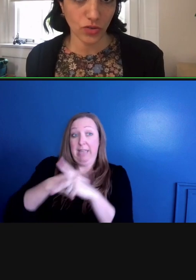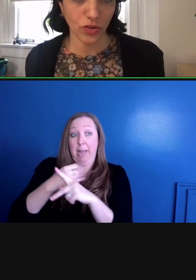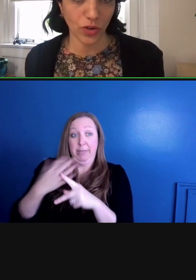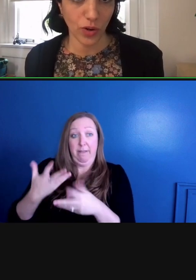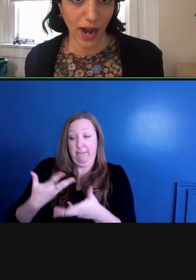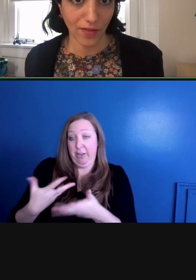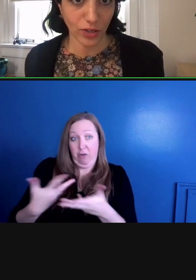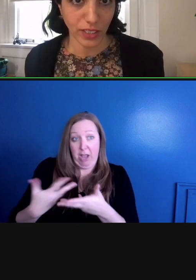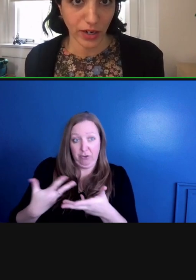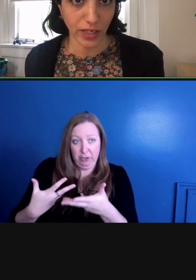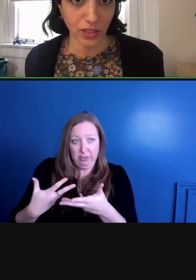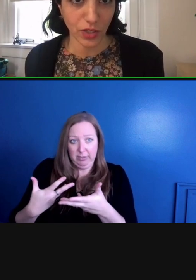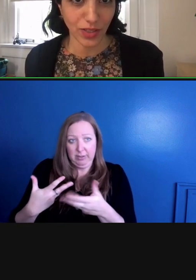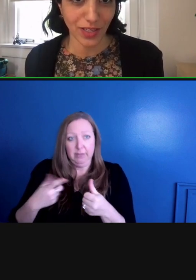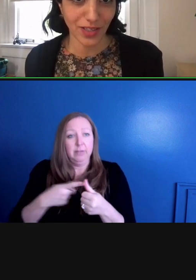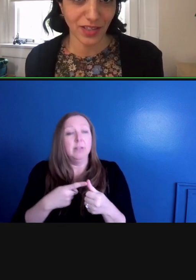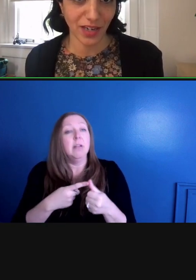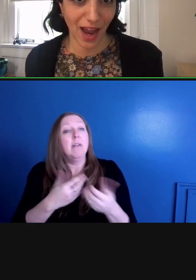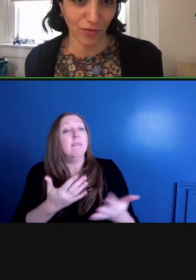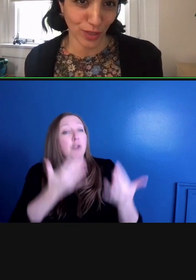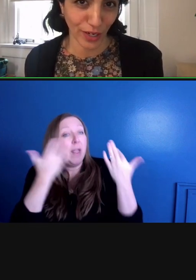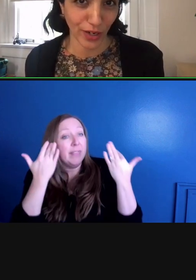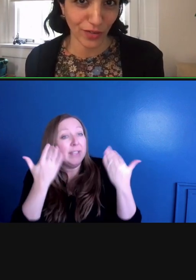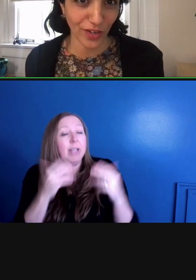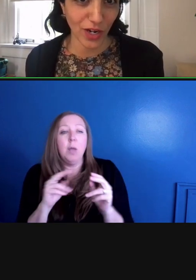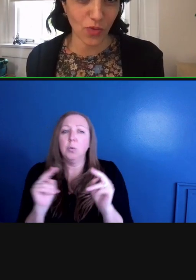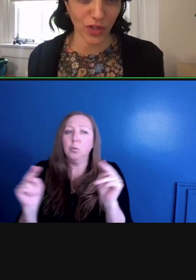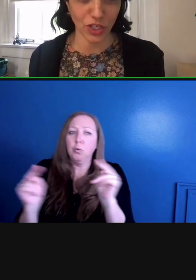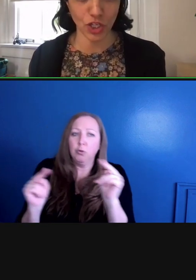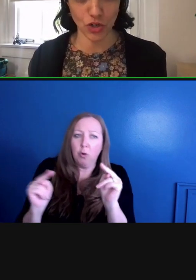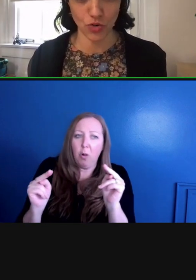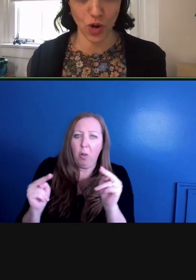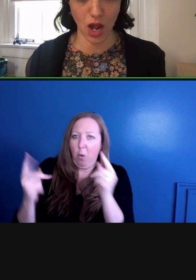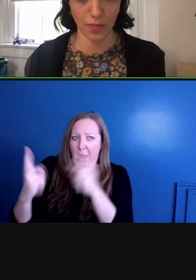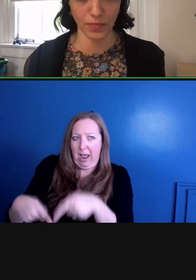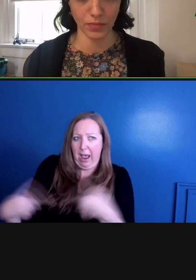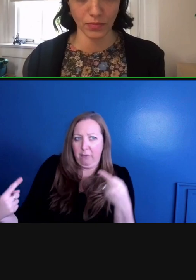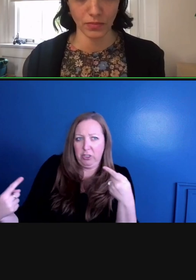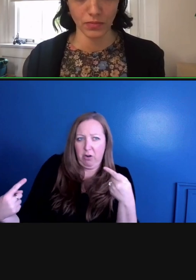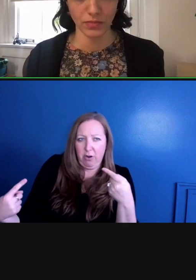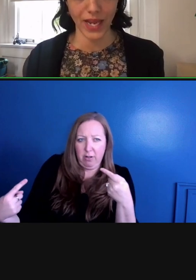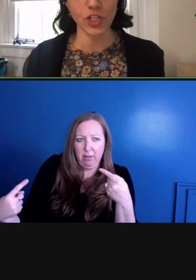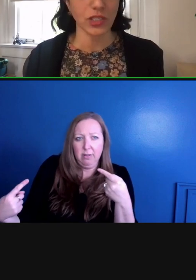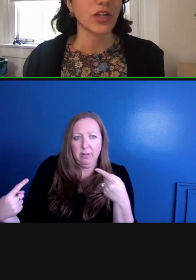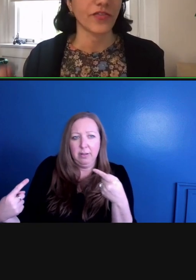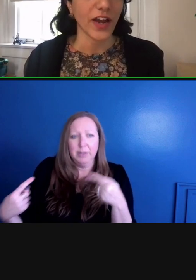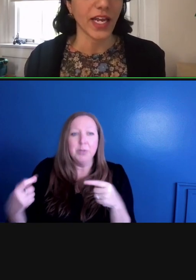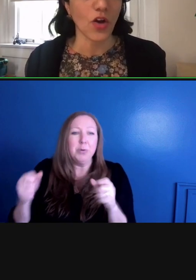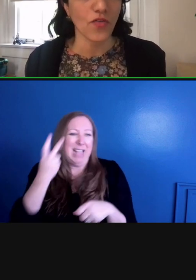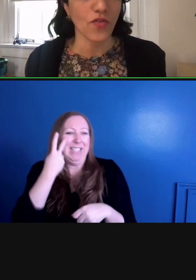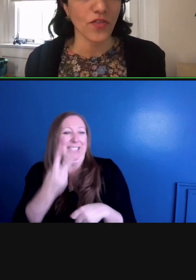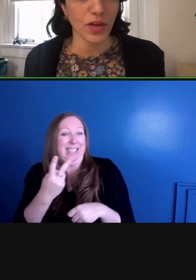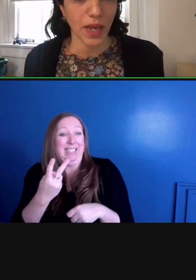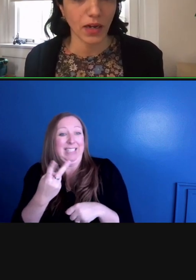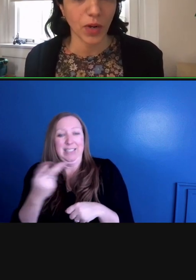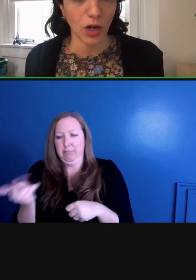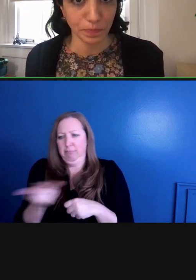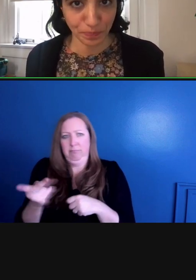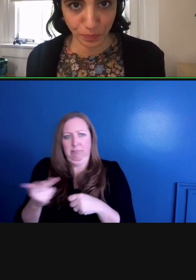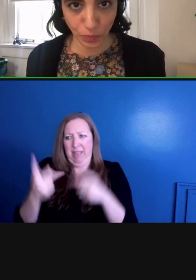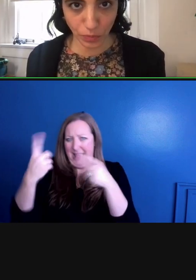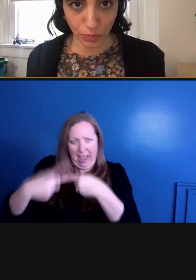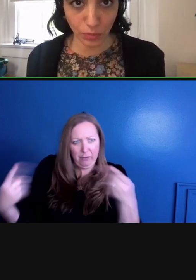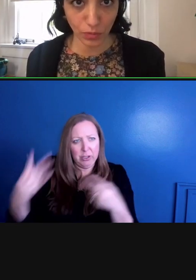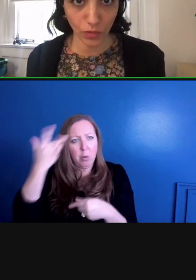friendly, neutral, or adversarial. So you can see this is an adversarial video where the 2 agents are fighting over the pink